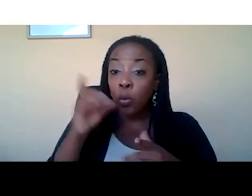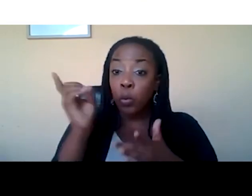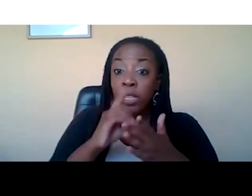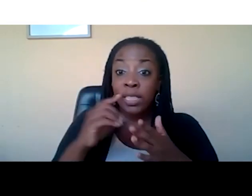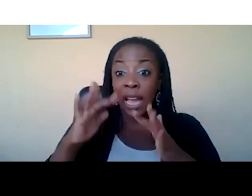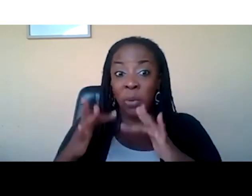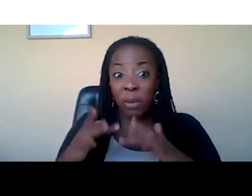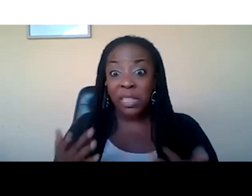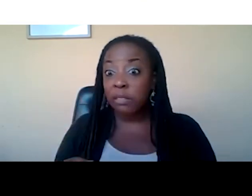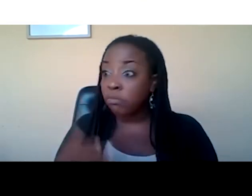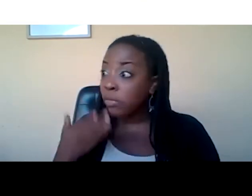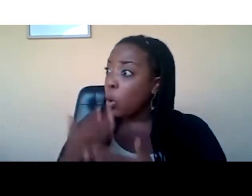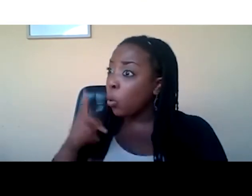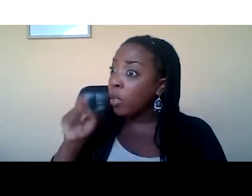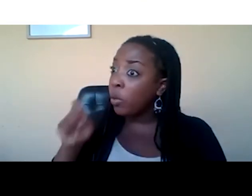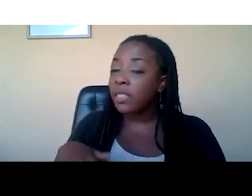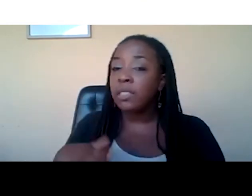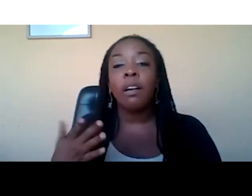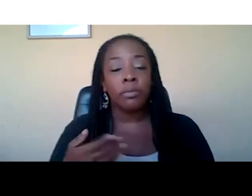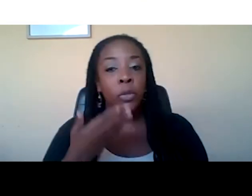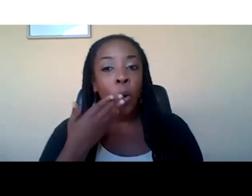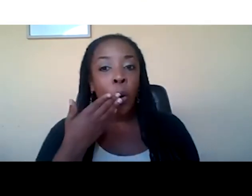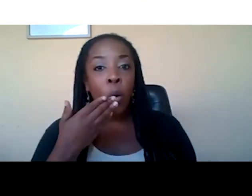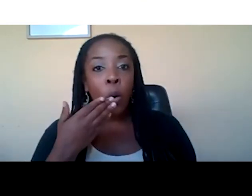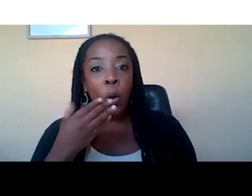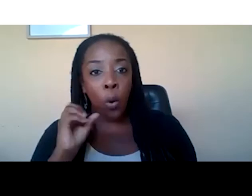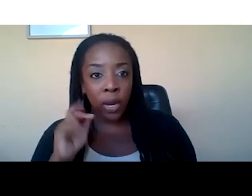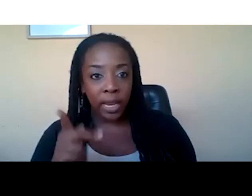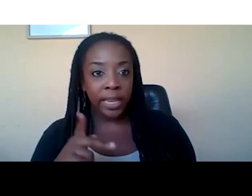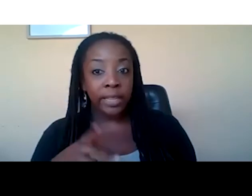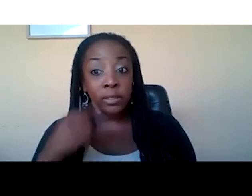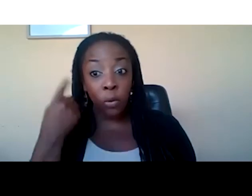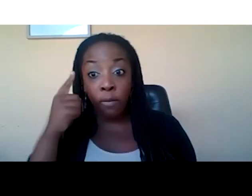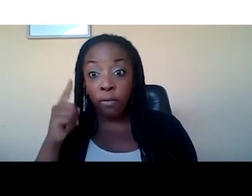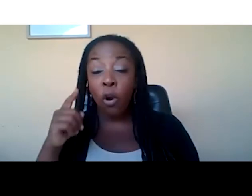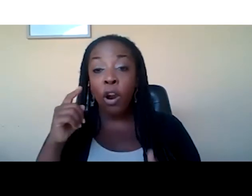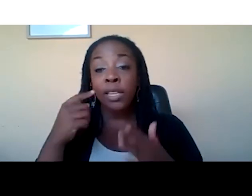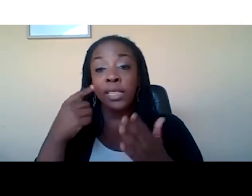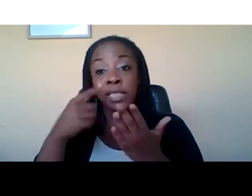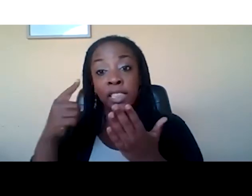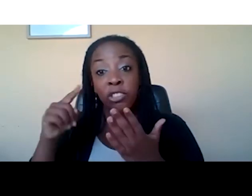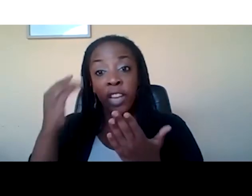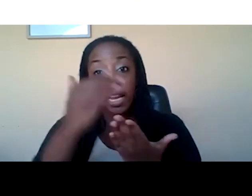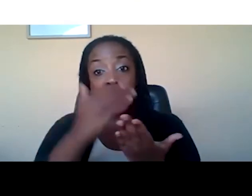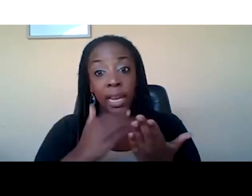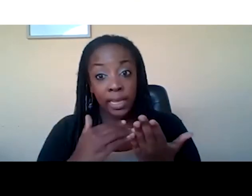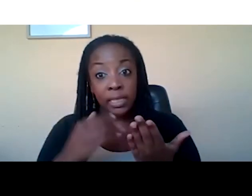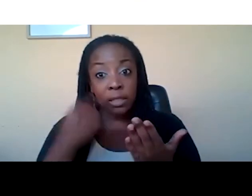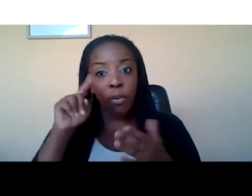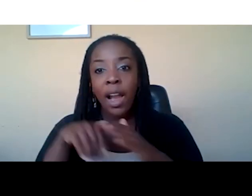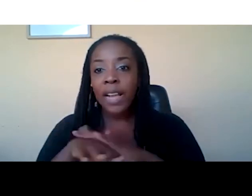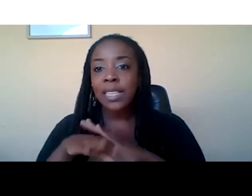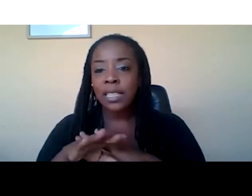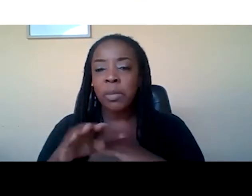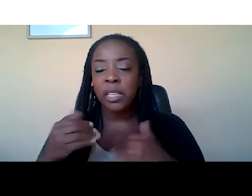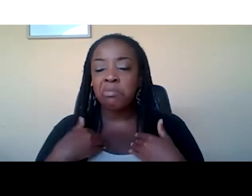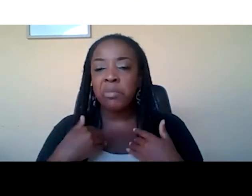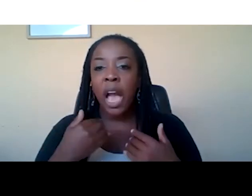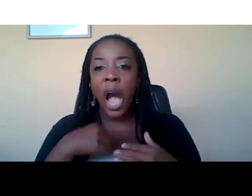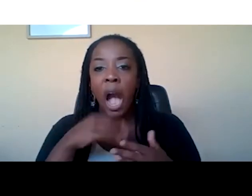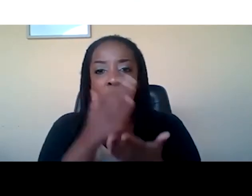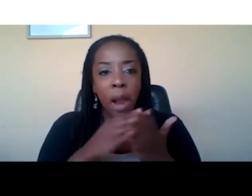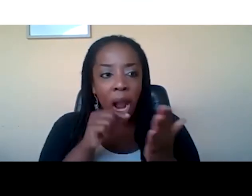question. Okay, so as part of the checklist for accessibility, there's a section that speaks